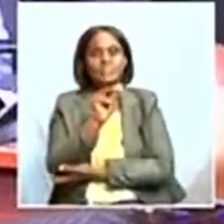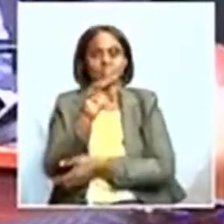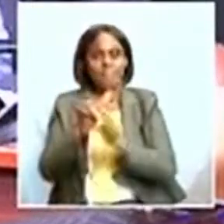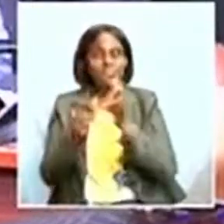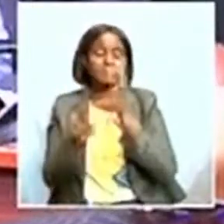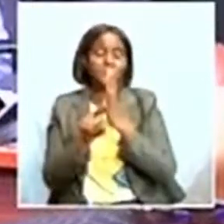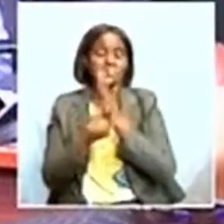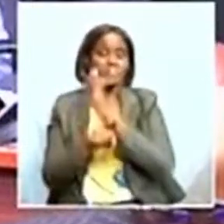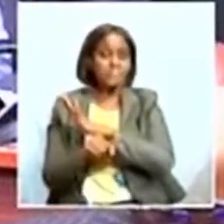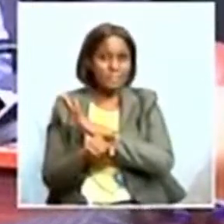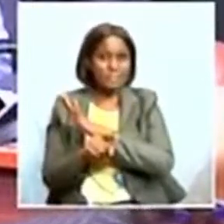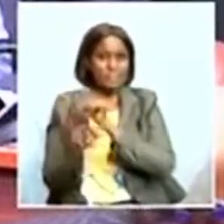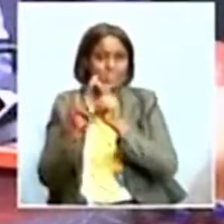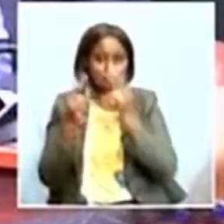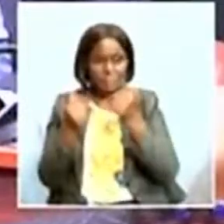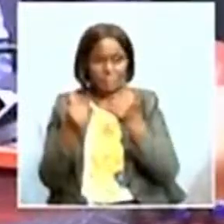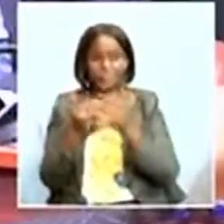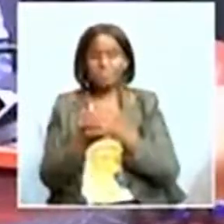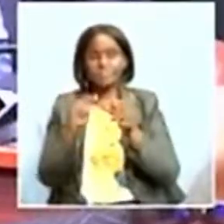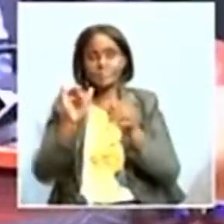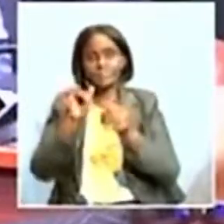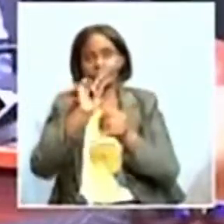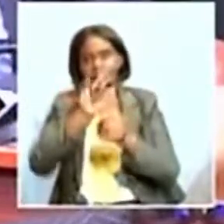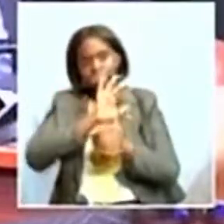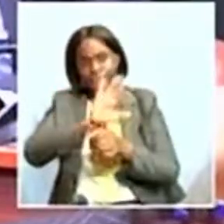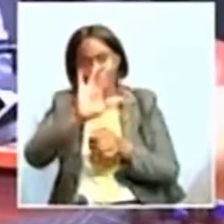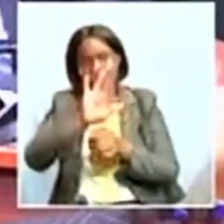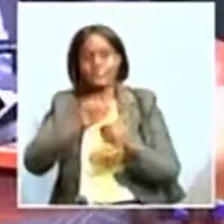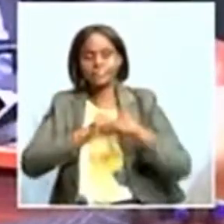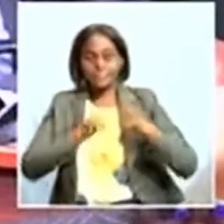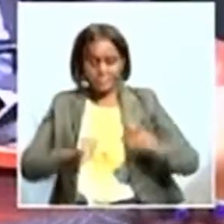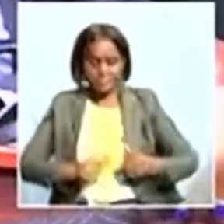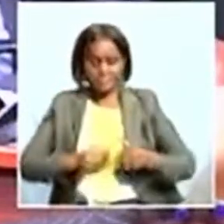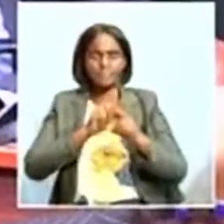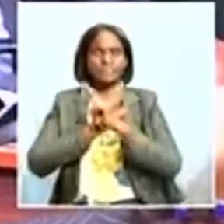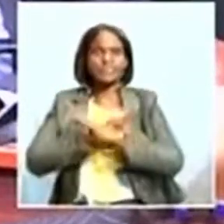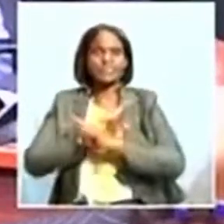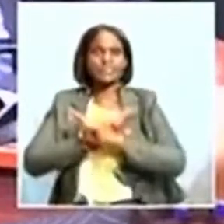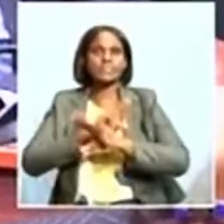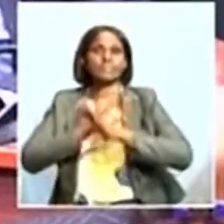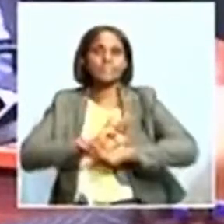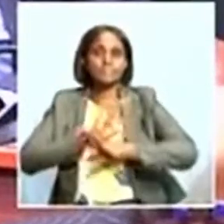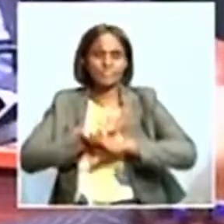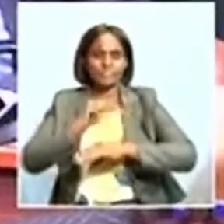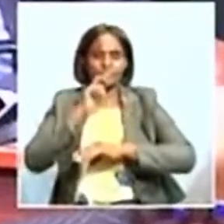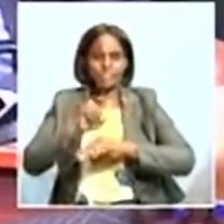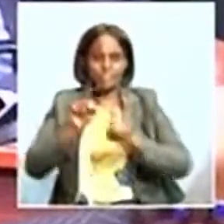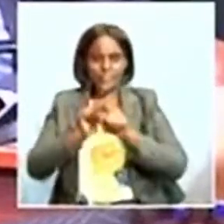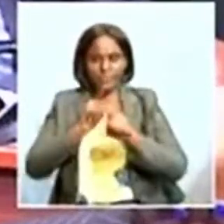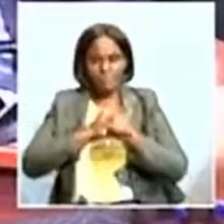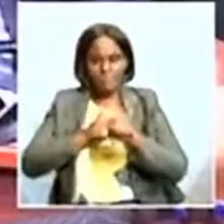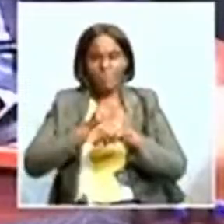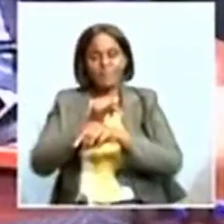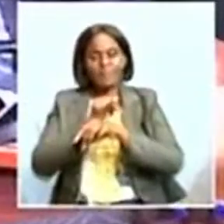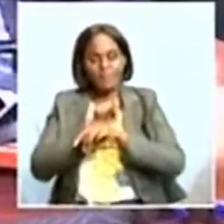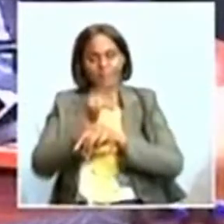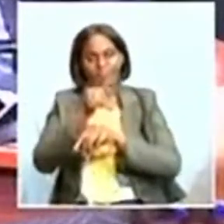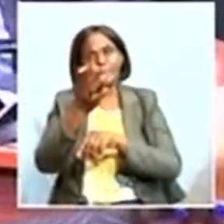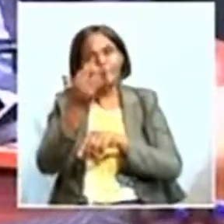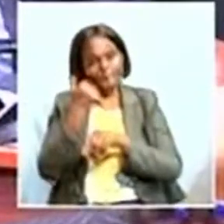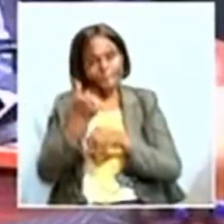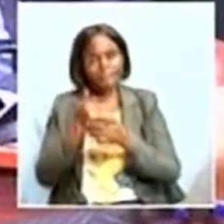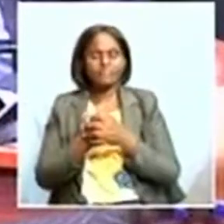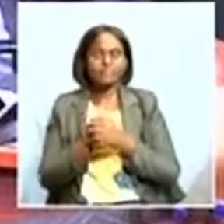town. So, your heart must be rested. And I invite you,